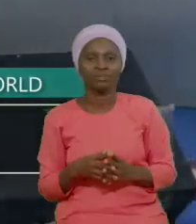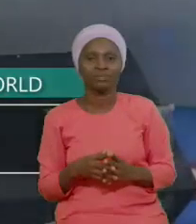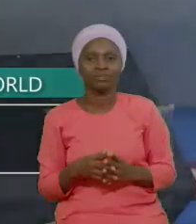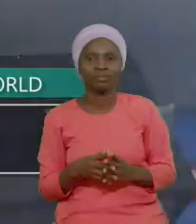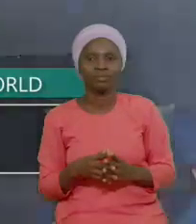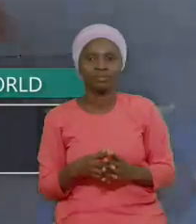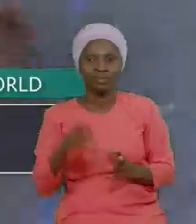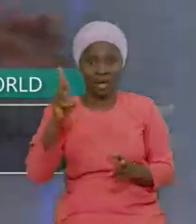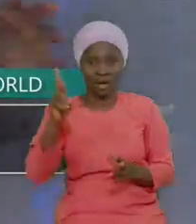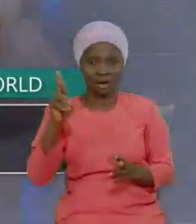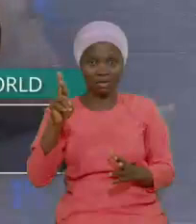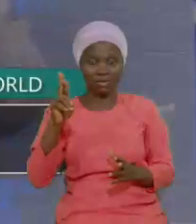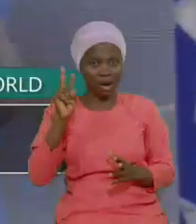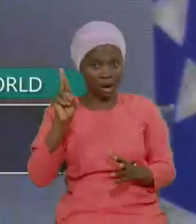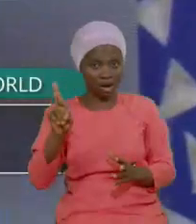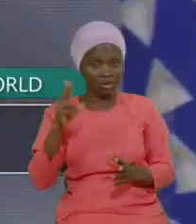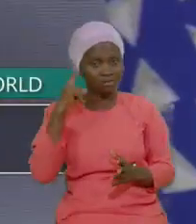Rely on the Almighty.